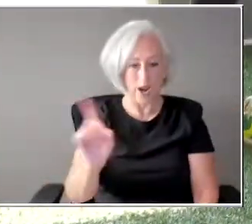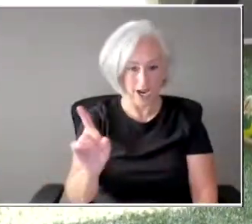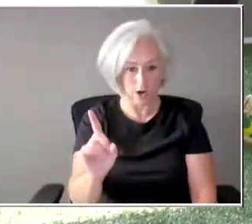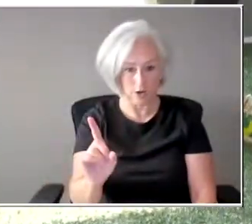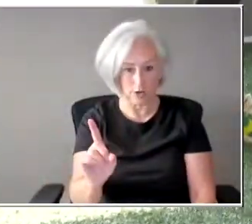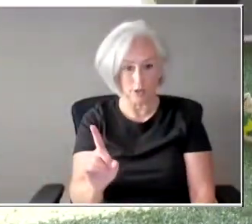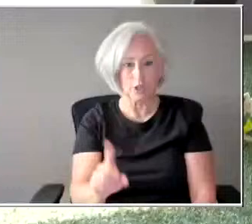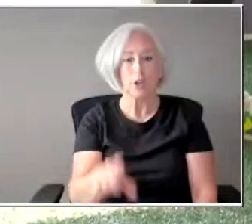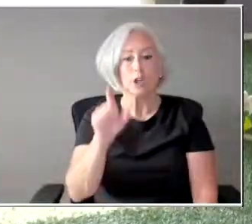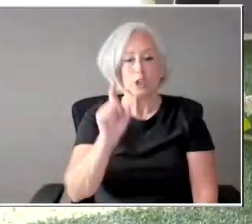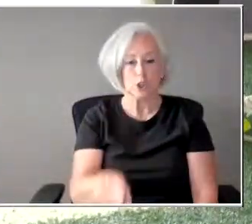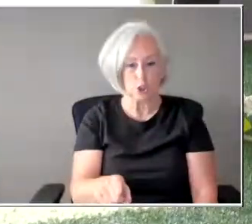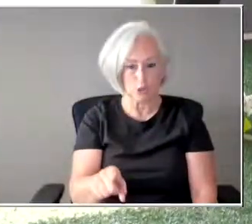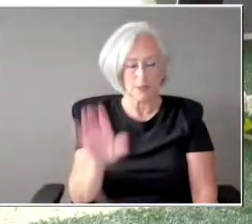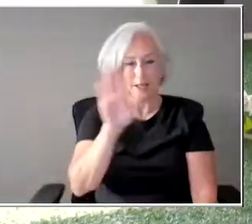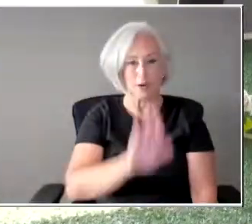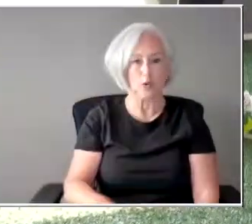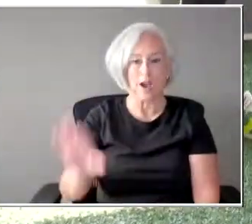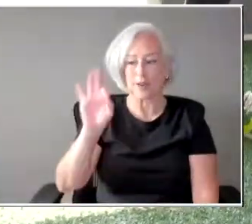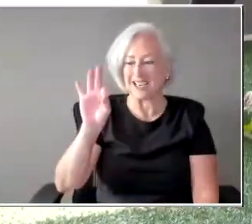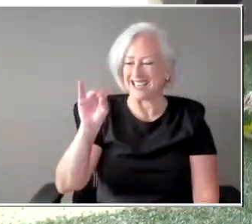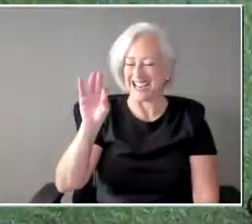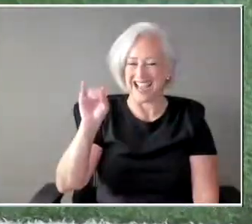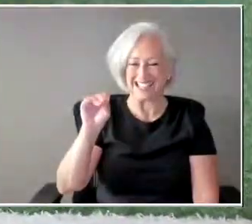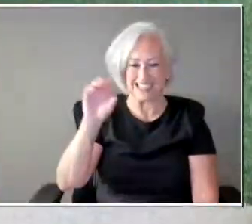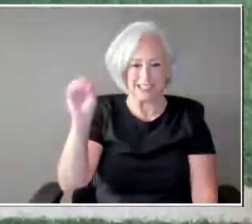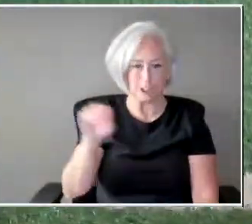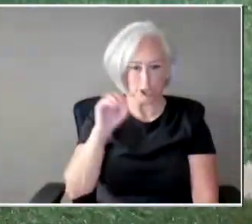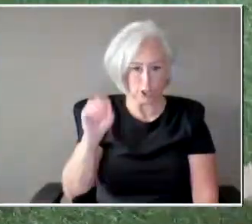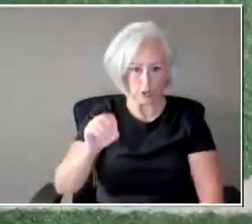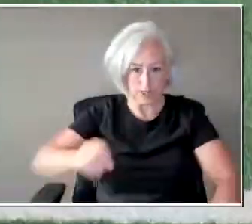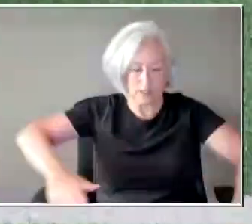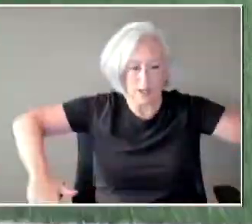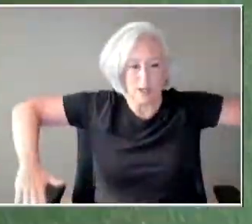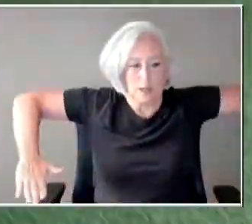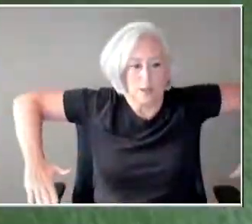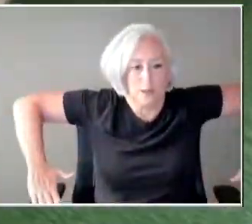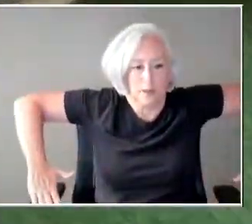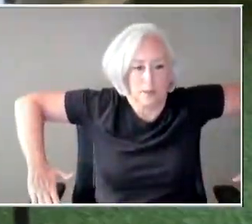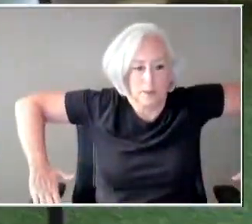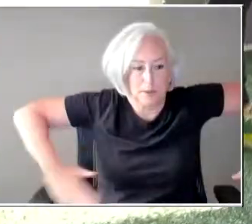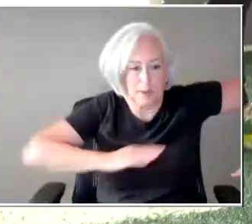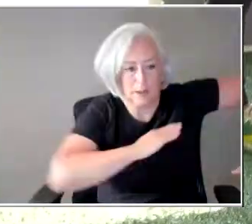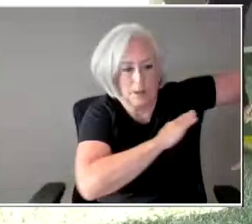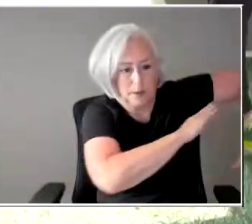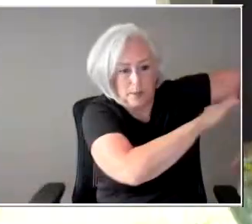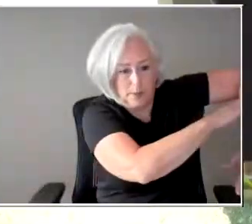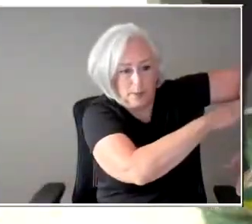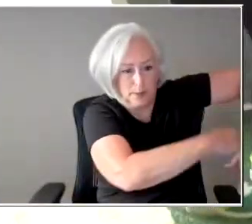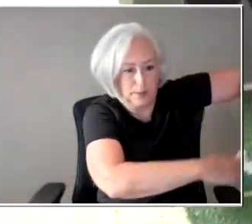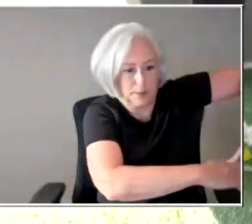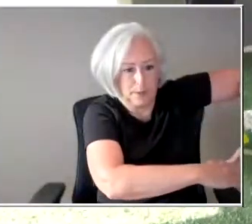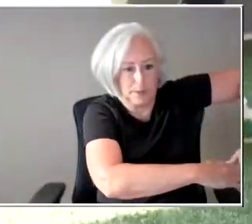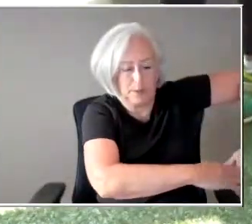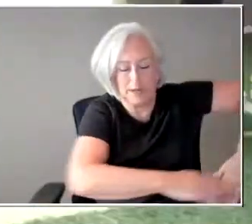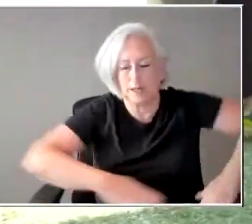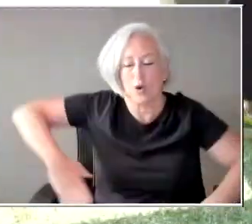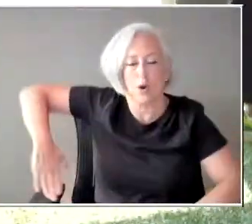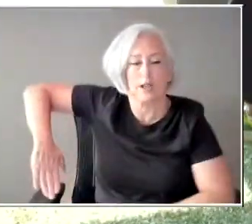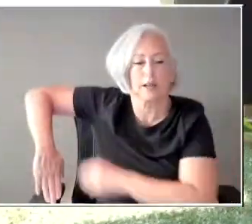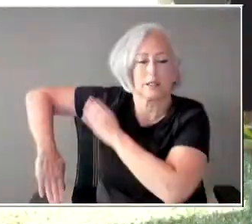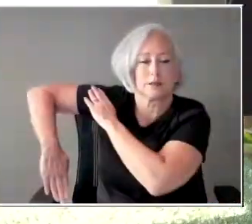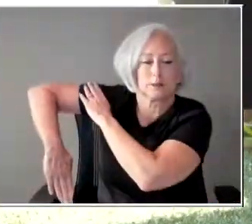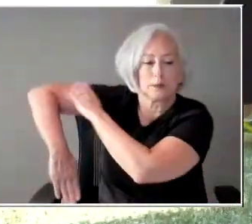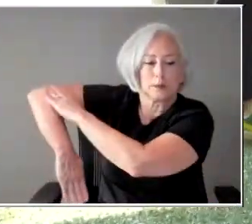that 90-degree angle. So when you're in that position right there, we should have about a 90-degree angle. Yep. Now this is for a